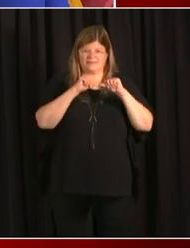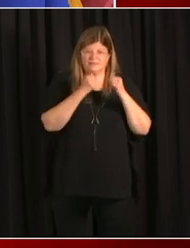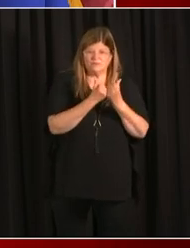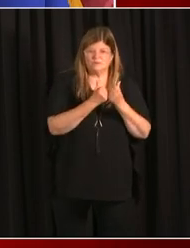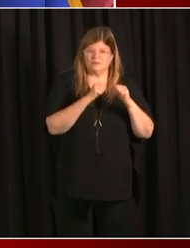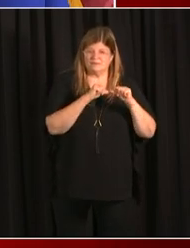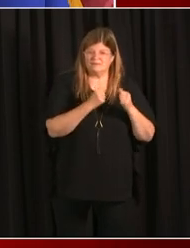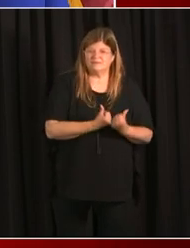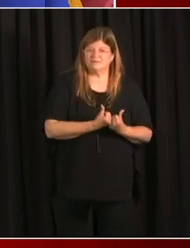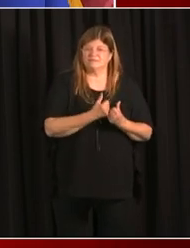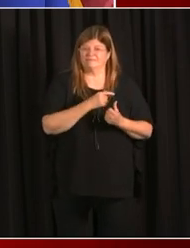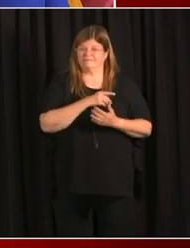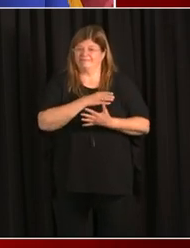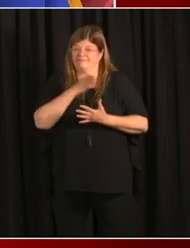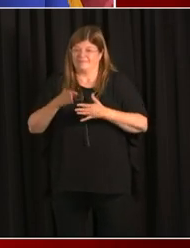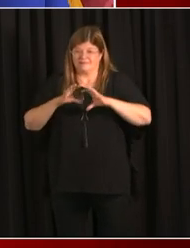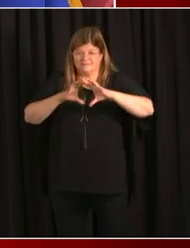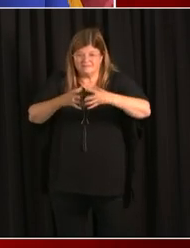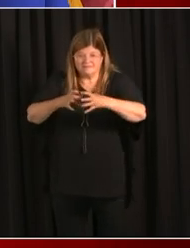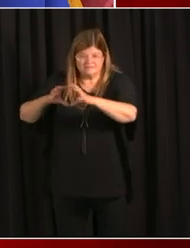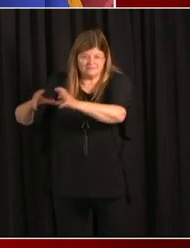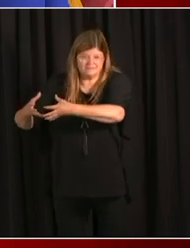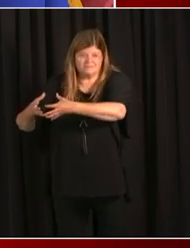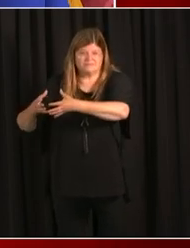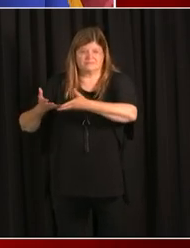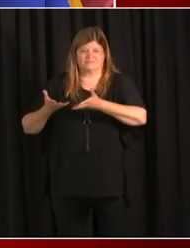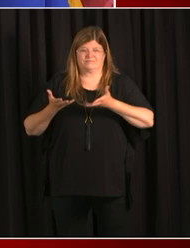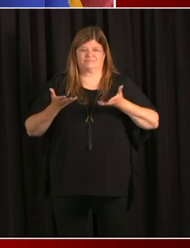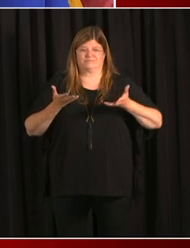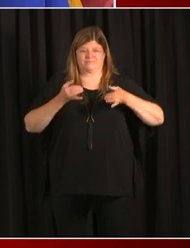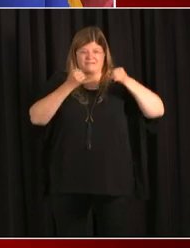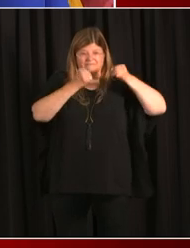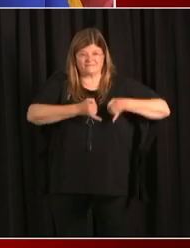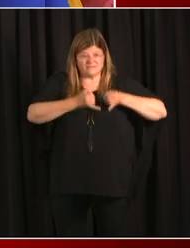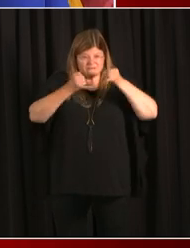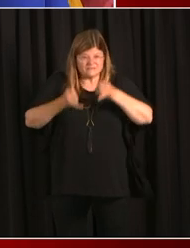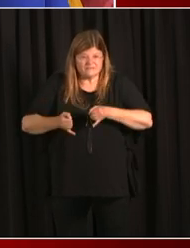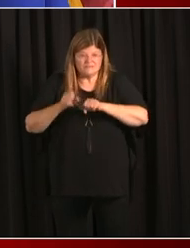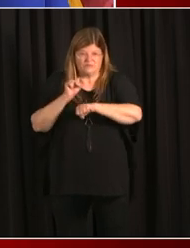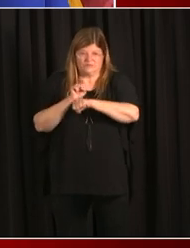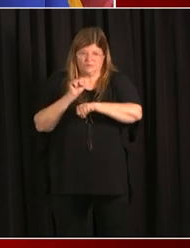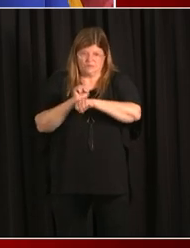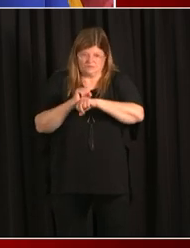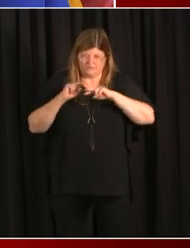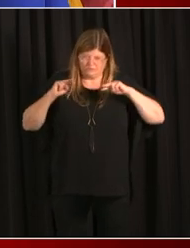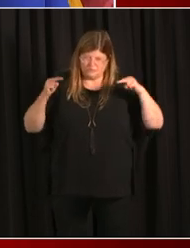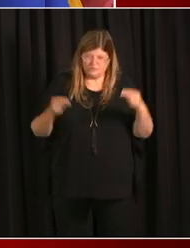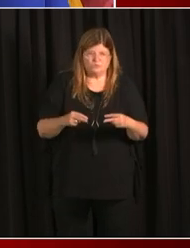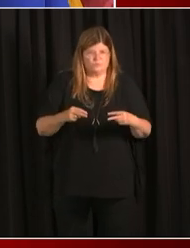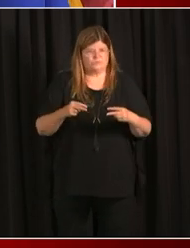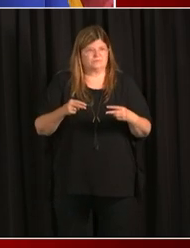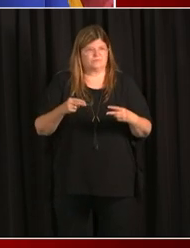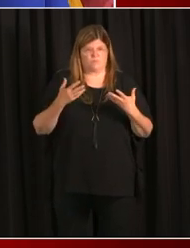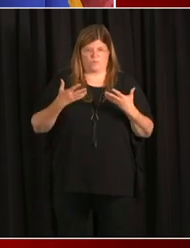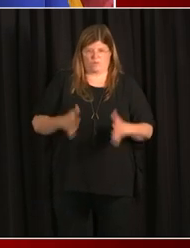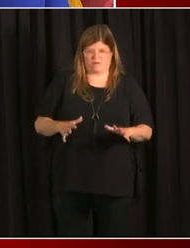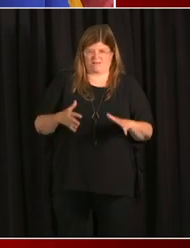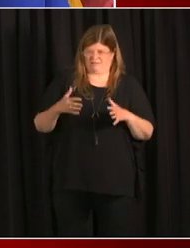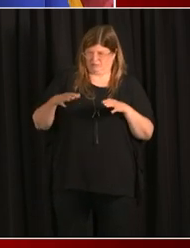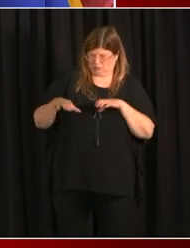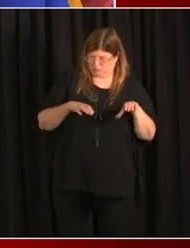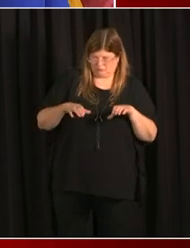agencies, look across clusters, and de-silo the work in a way that we are looking at what we're already